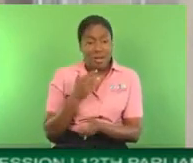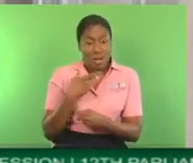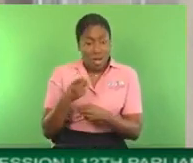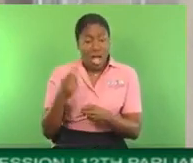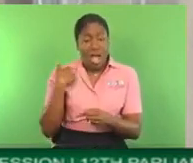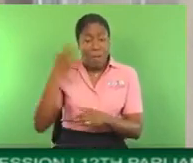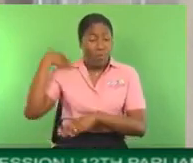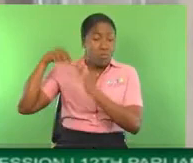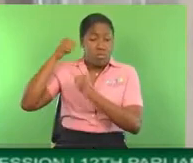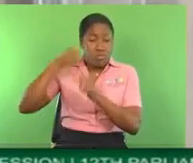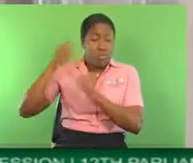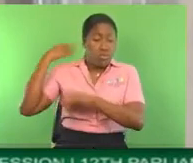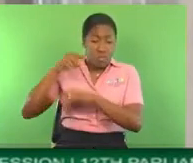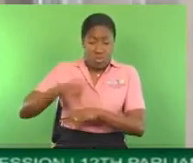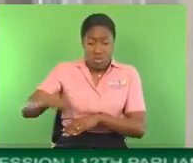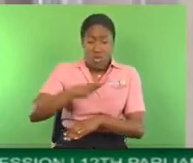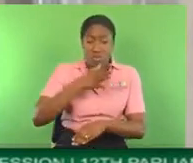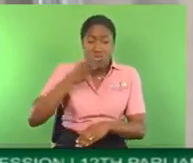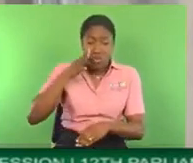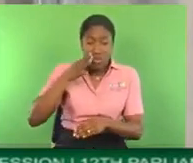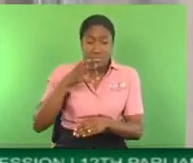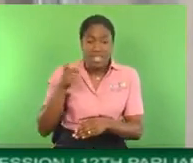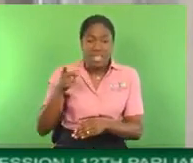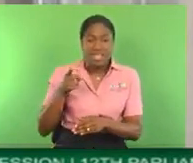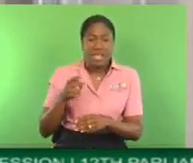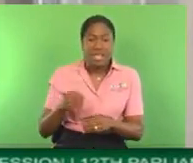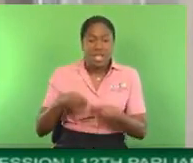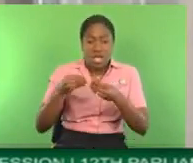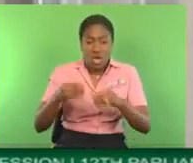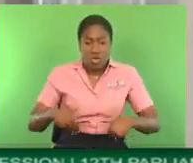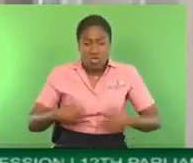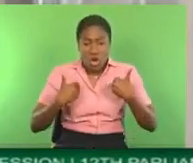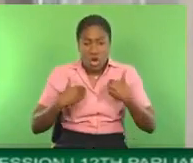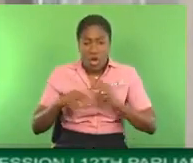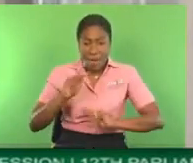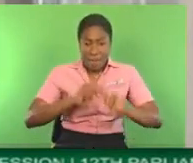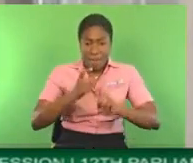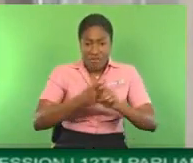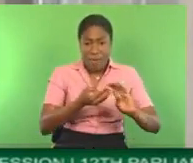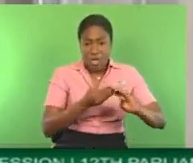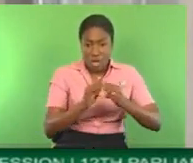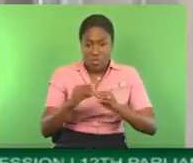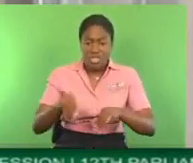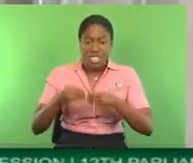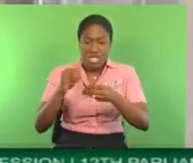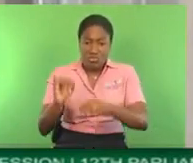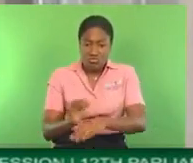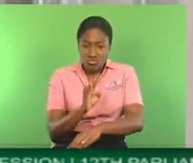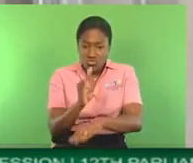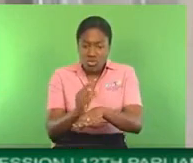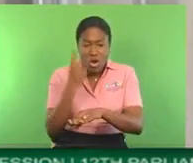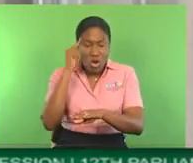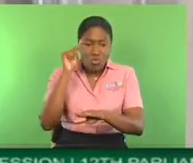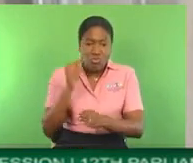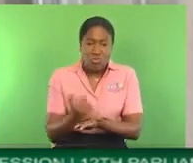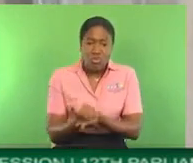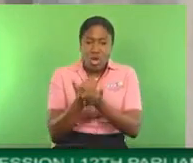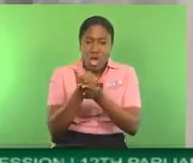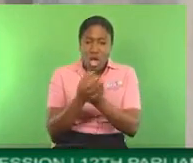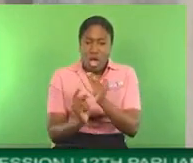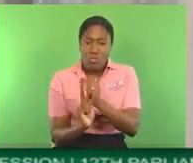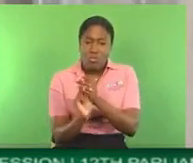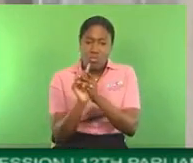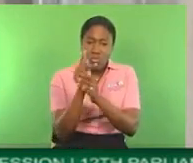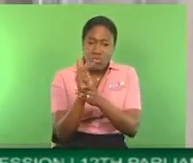before, what happened? They employed a lot of young people from the community in propagation and budding. Now that